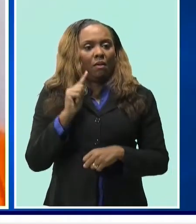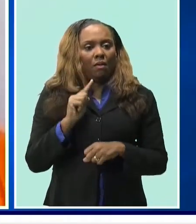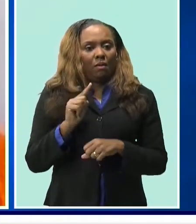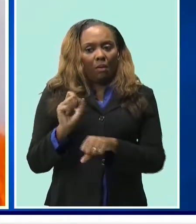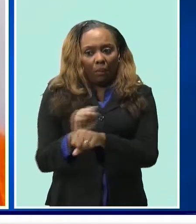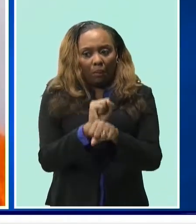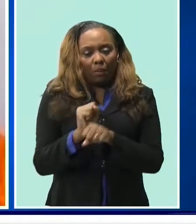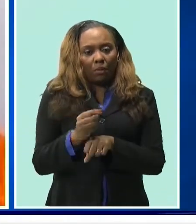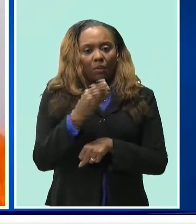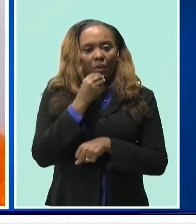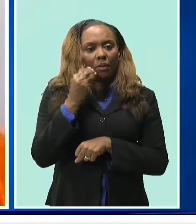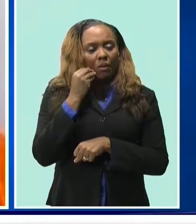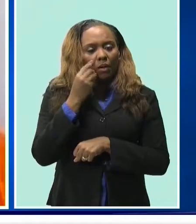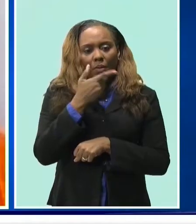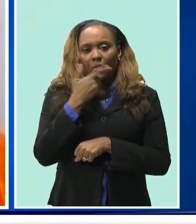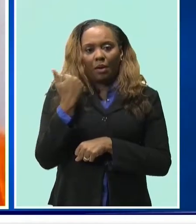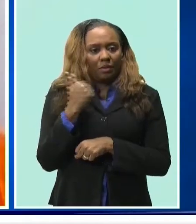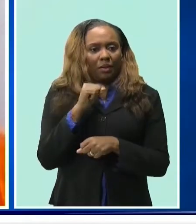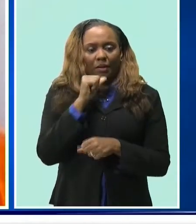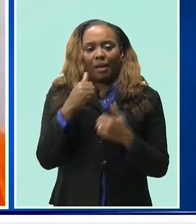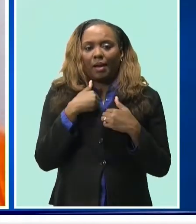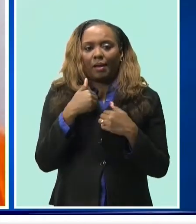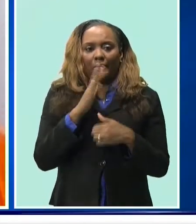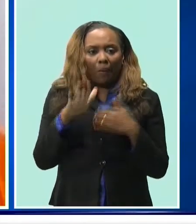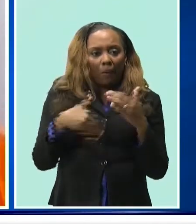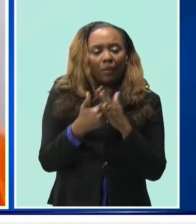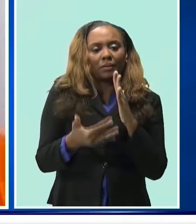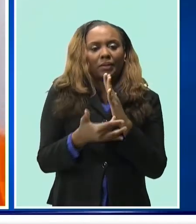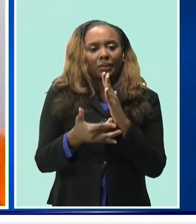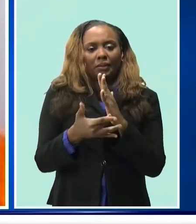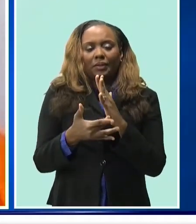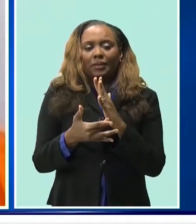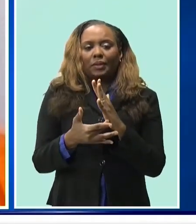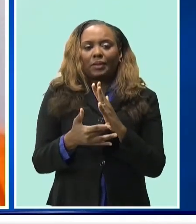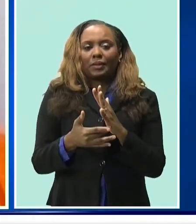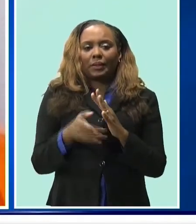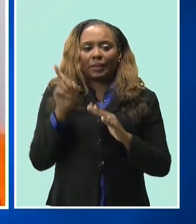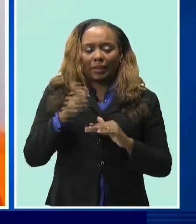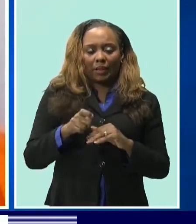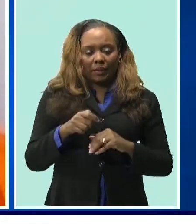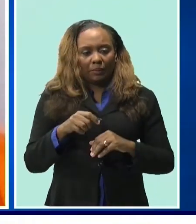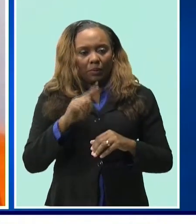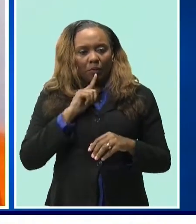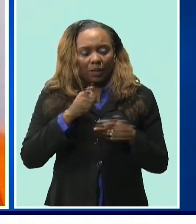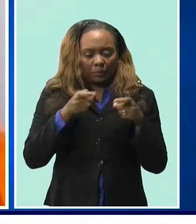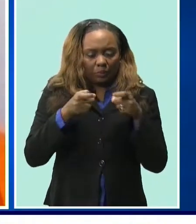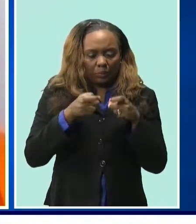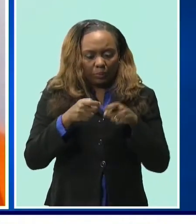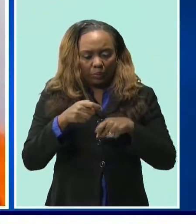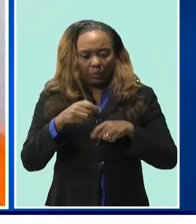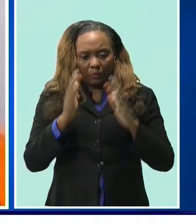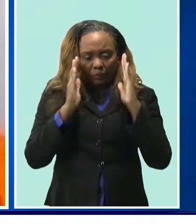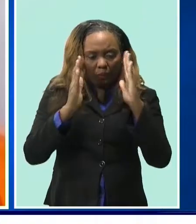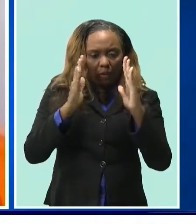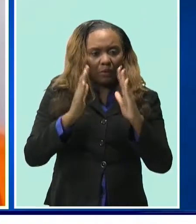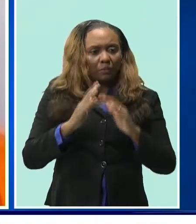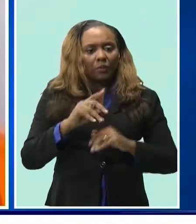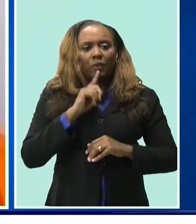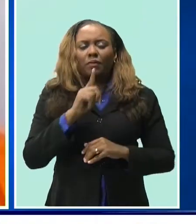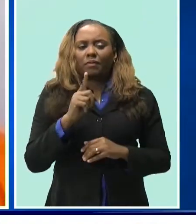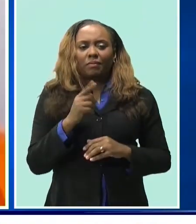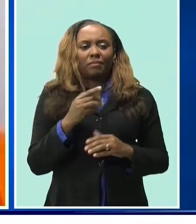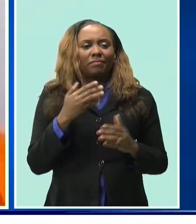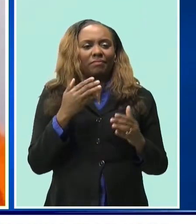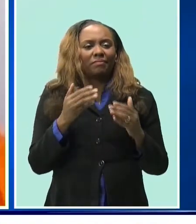home than it would at work. And that is where discipline and time management comes in. But for me, it has been fairly